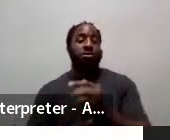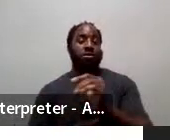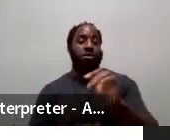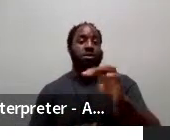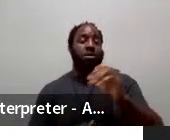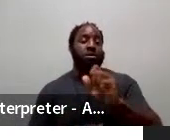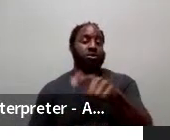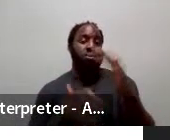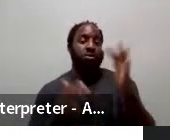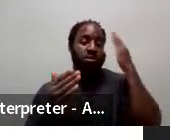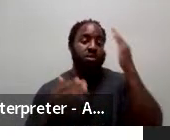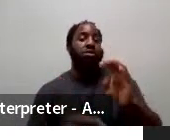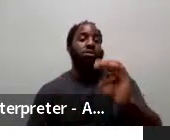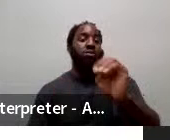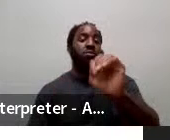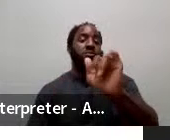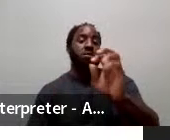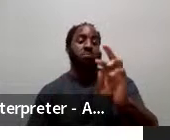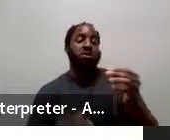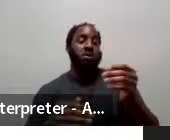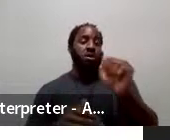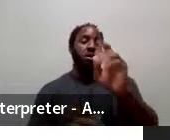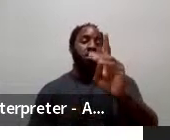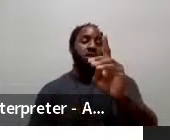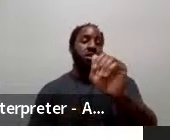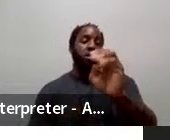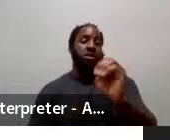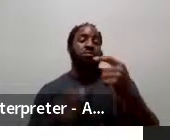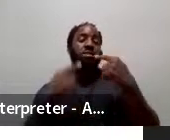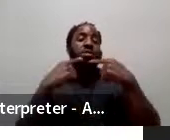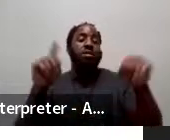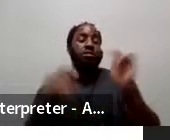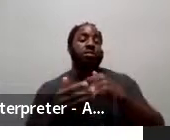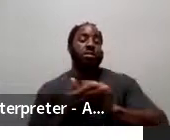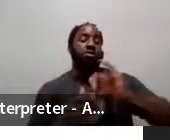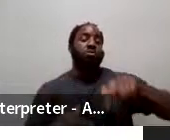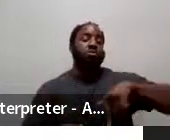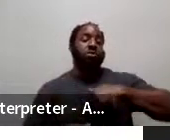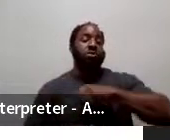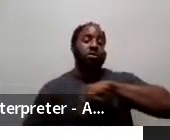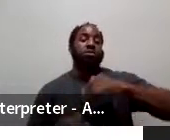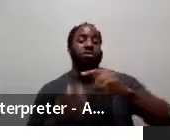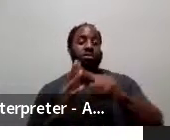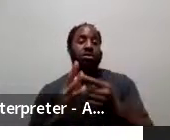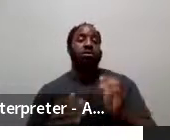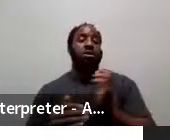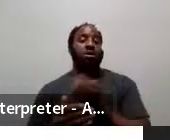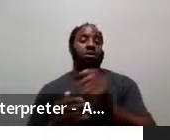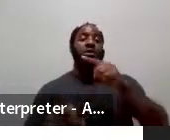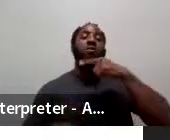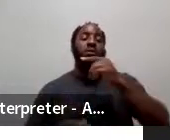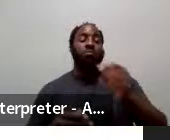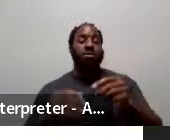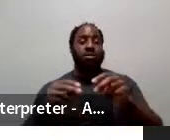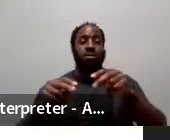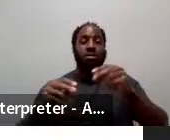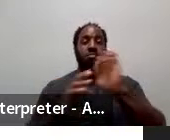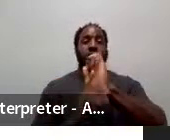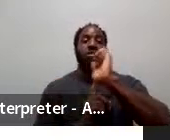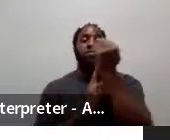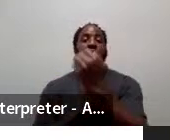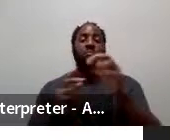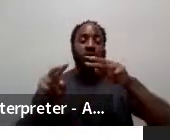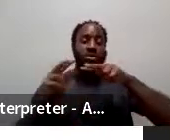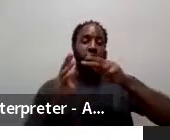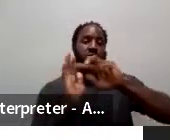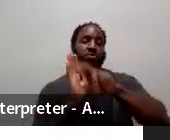Mayor Adams announced that we were going to be starting our public environmental review process for the city's Bronx Metro